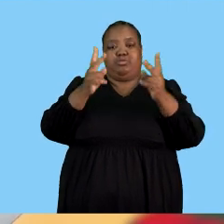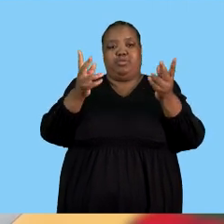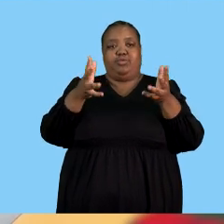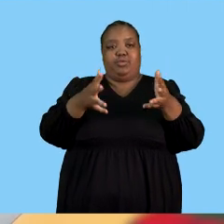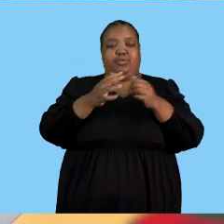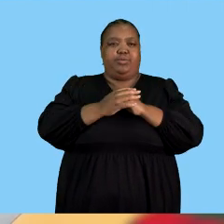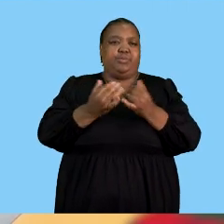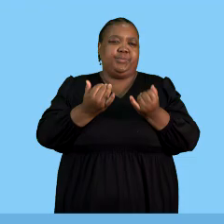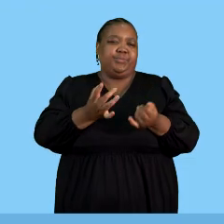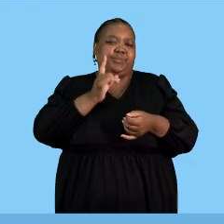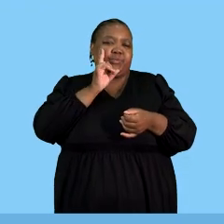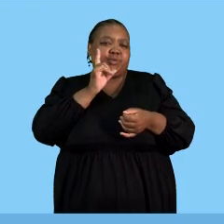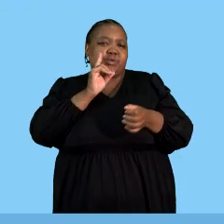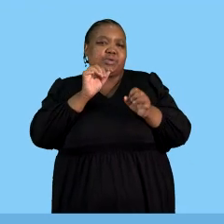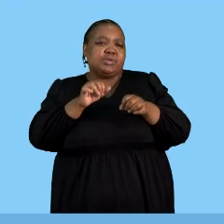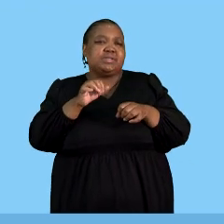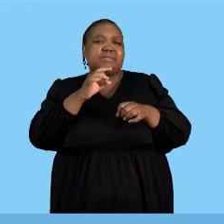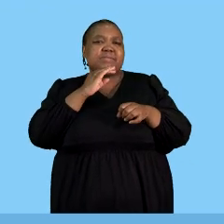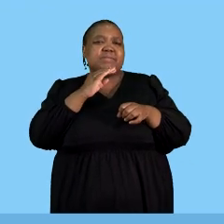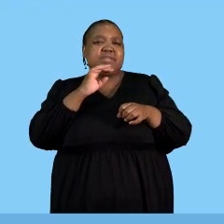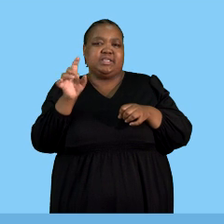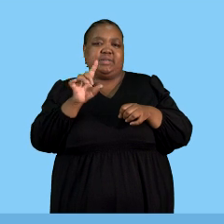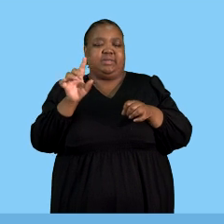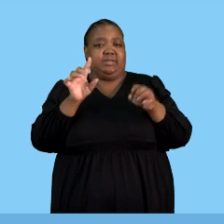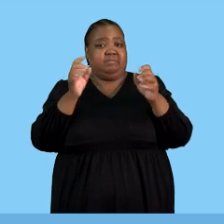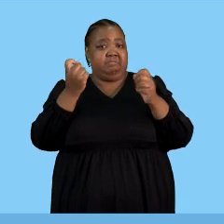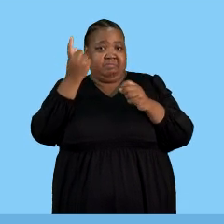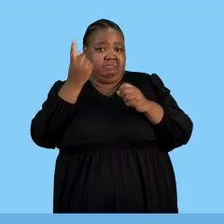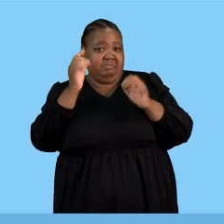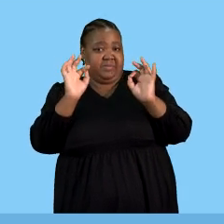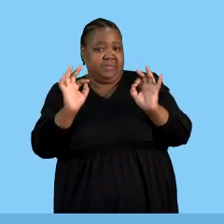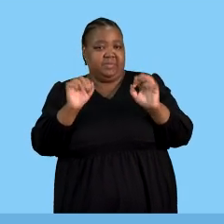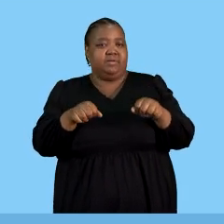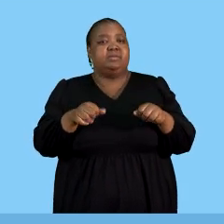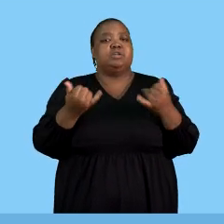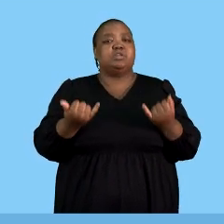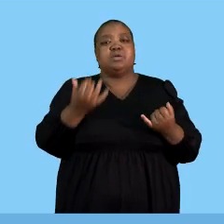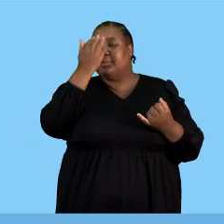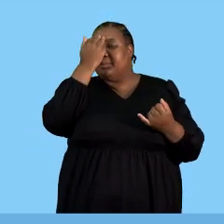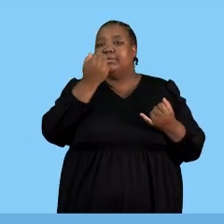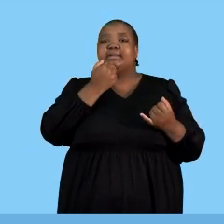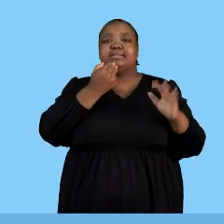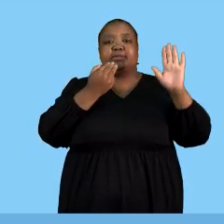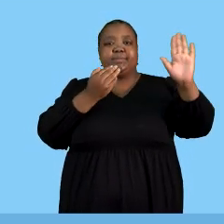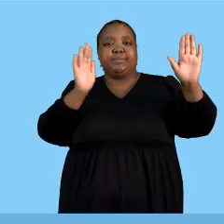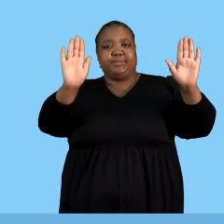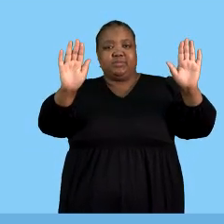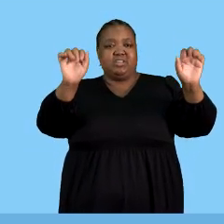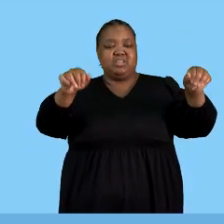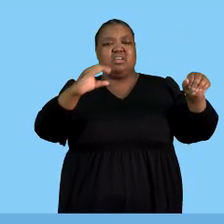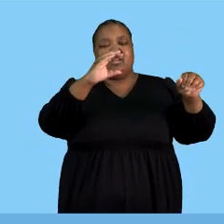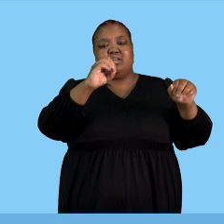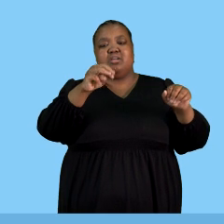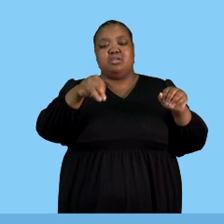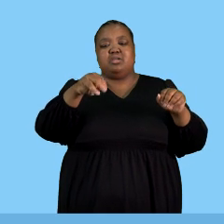Right. Let's see if you see what I'm talking about and you know what I'm talking about. Now the pictures that I have here